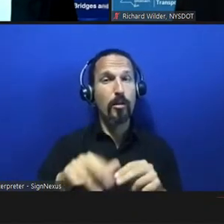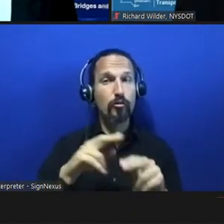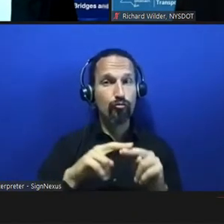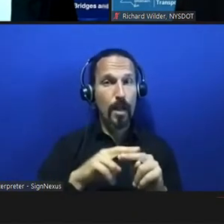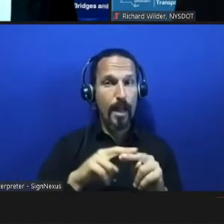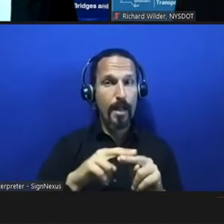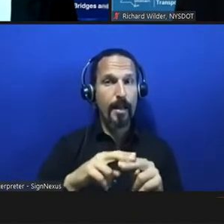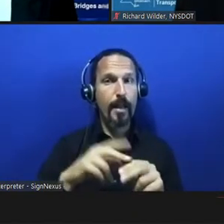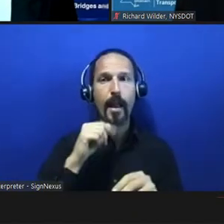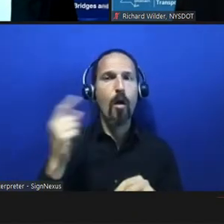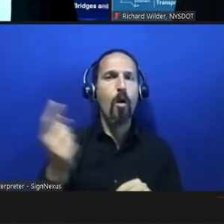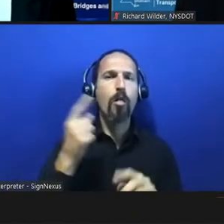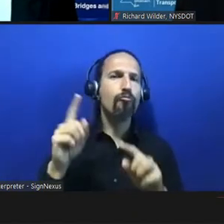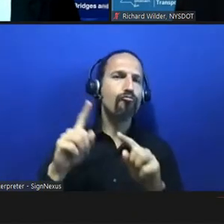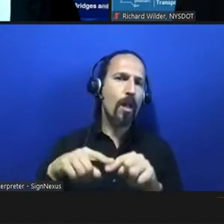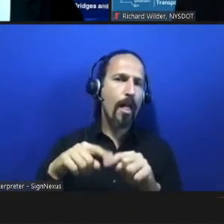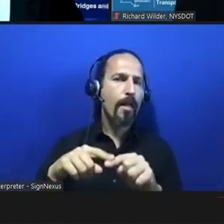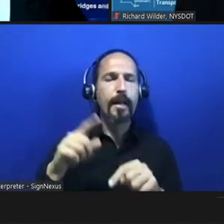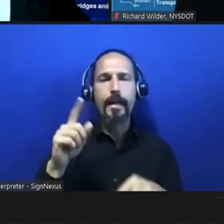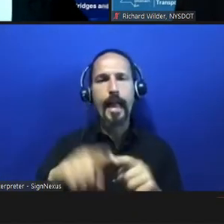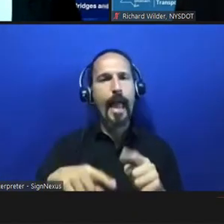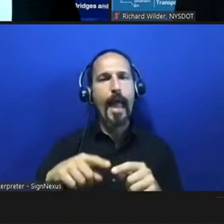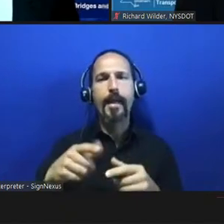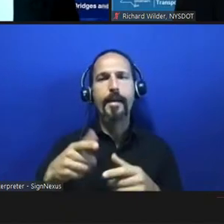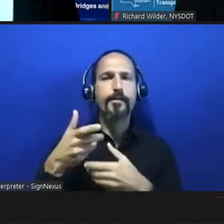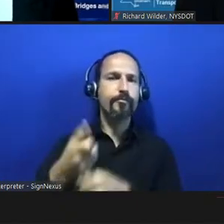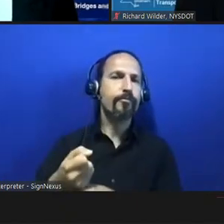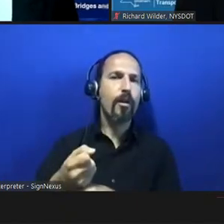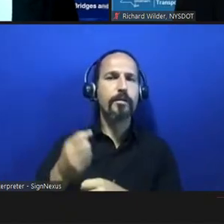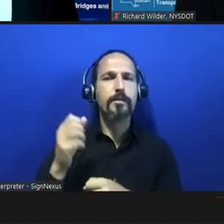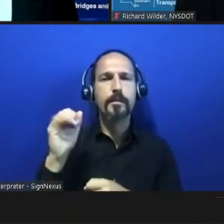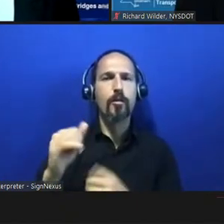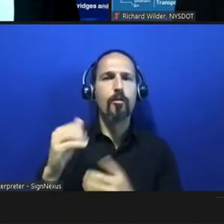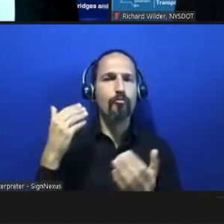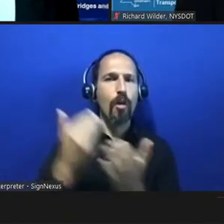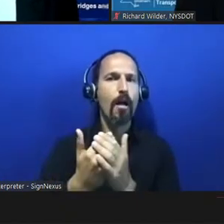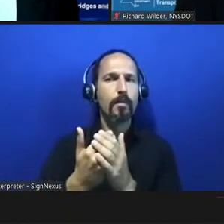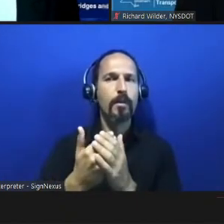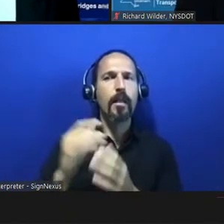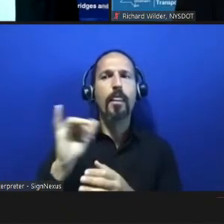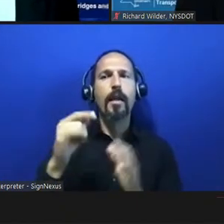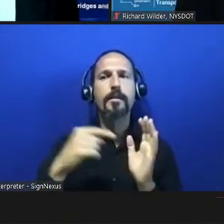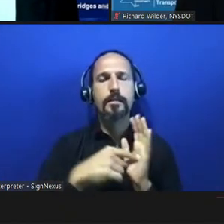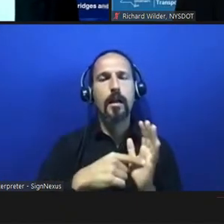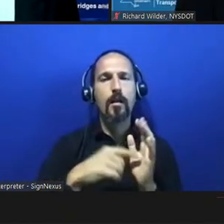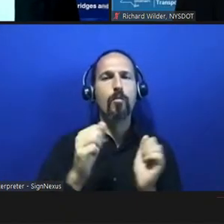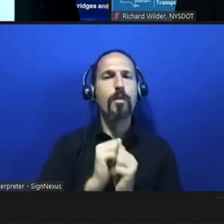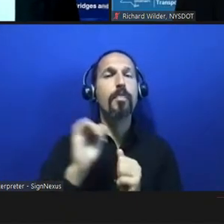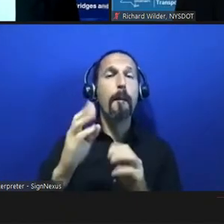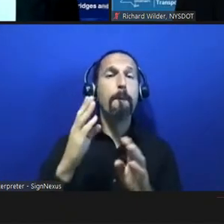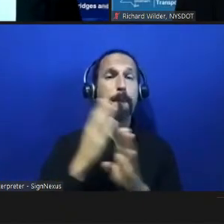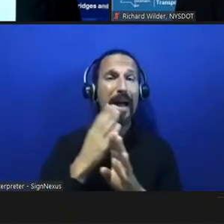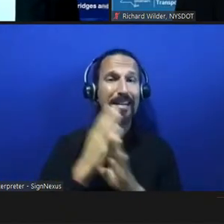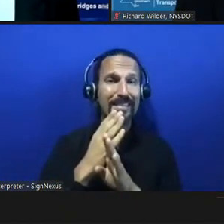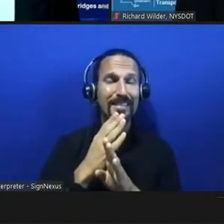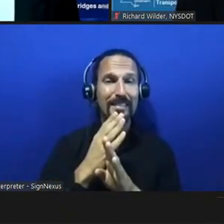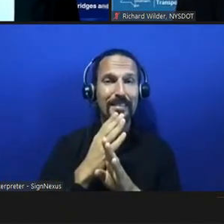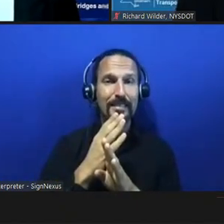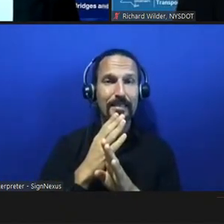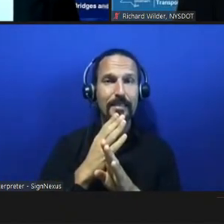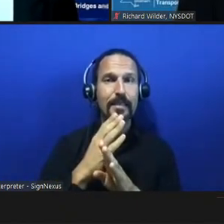it's not always reliable and we can't always count that we're going to be able to get there for example also with the buses